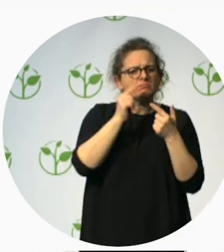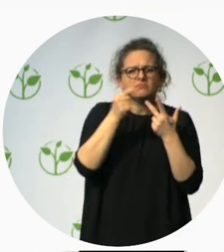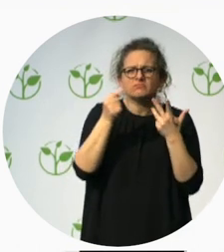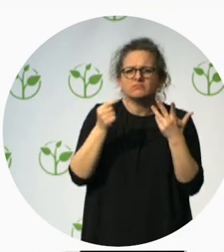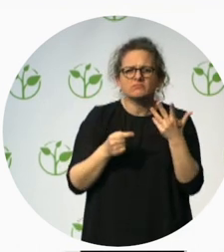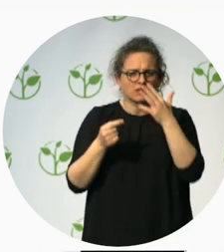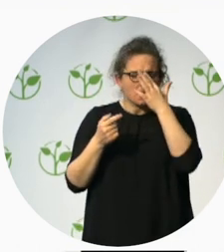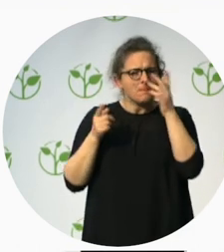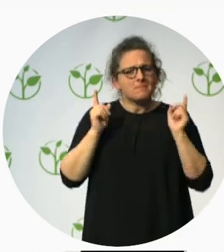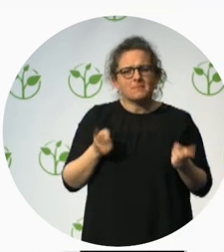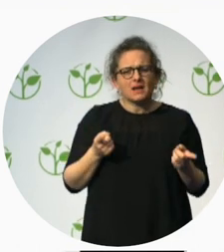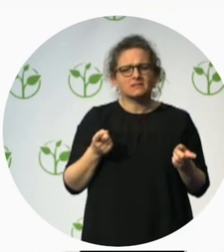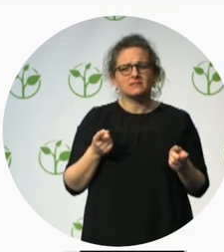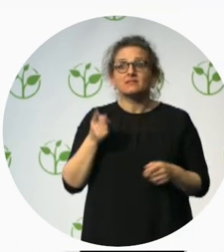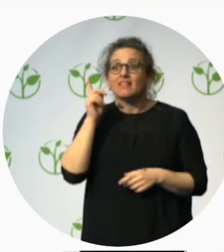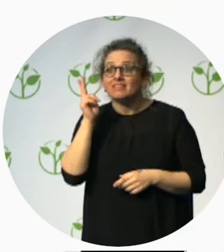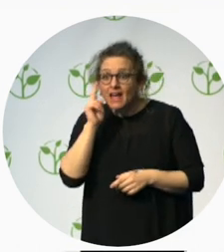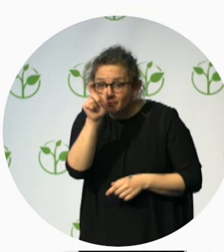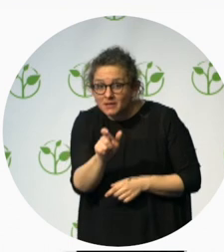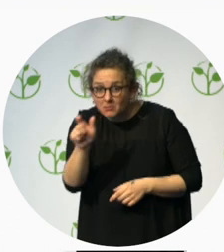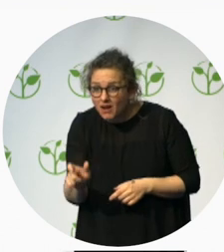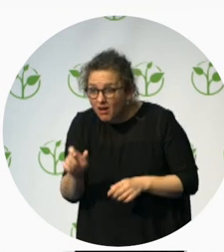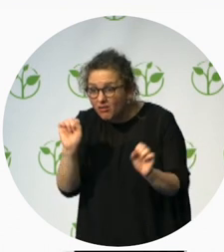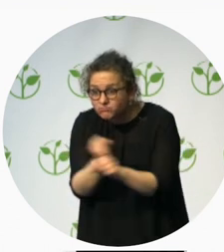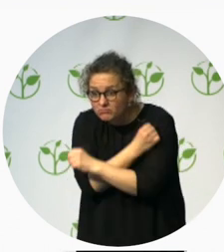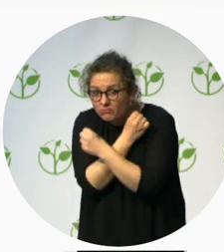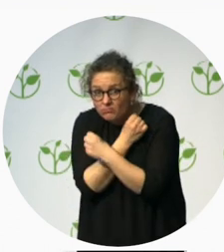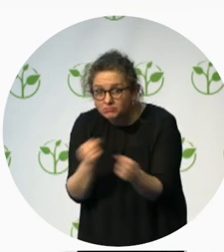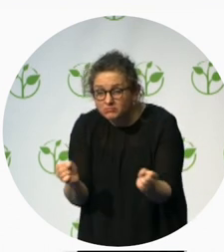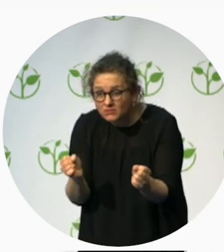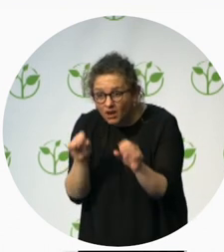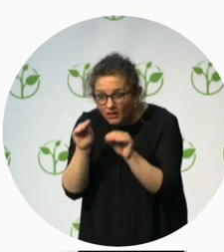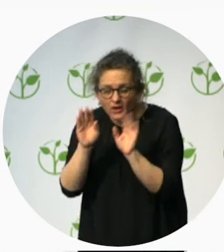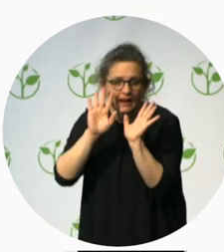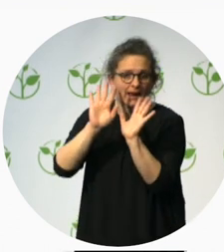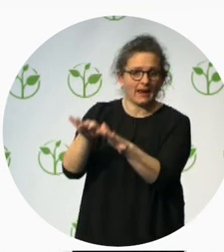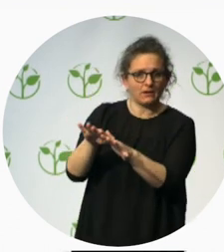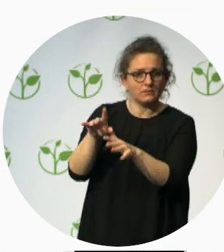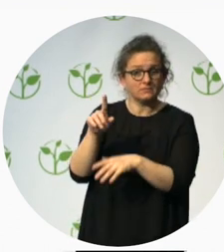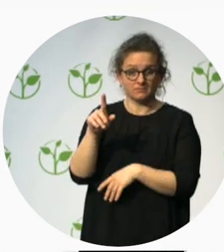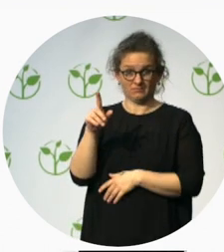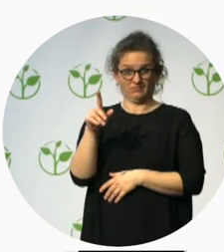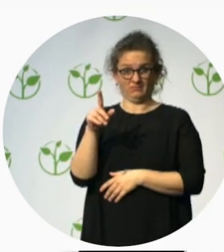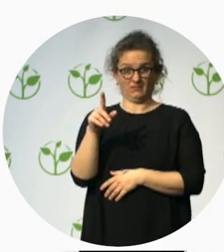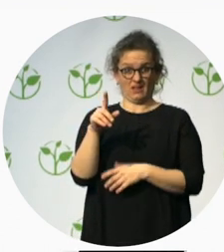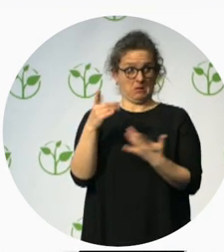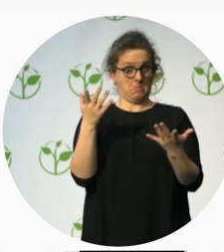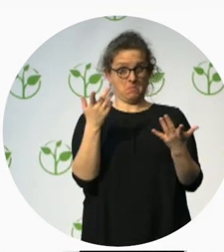difficult and dangerous to cross a main road when there are no audio traffic lights. In public